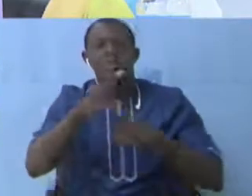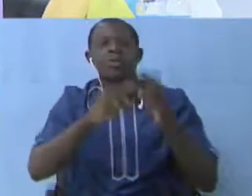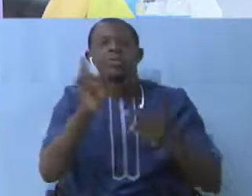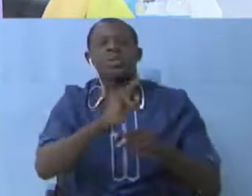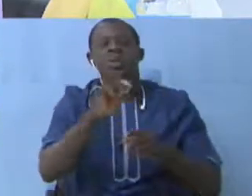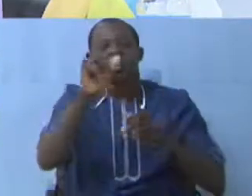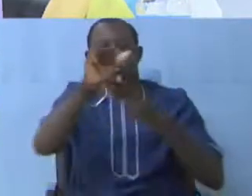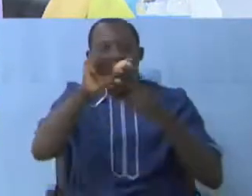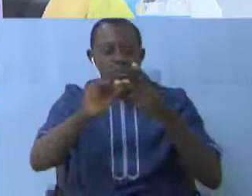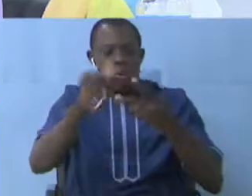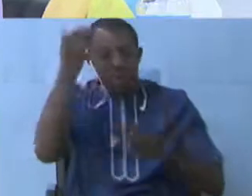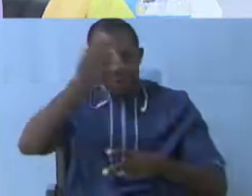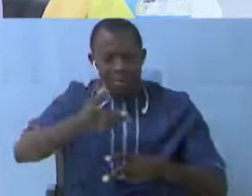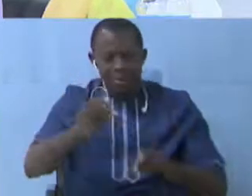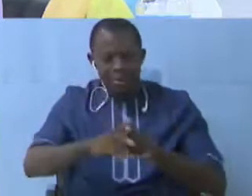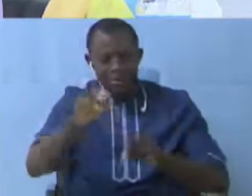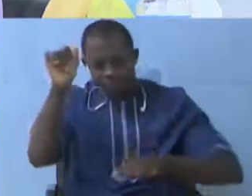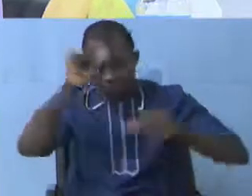Article